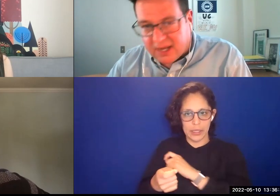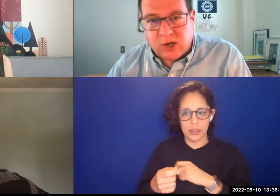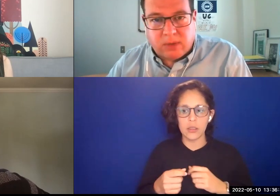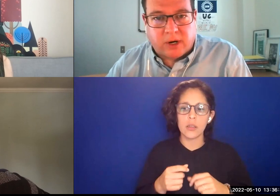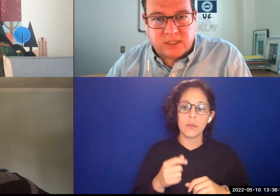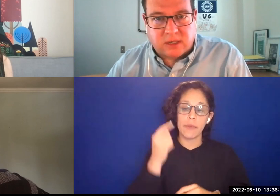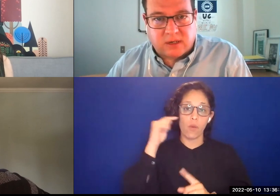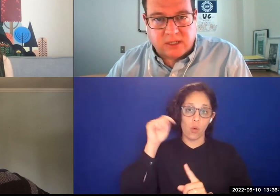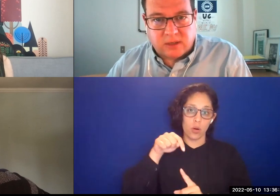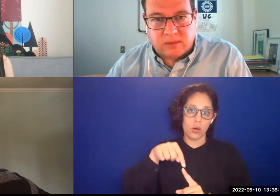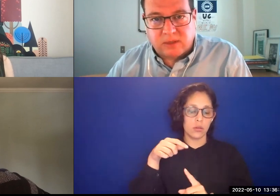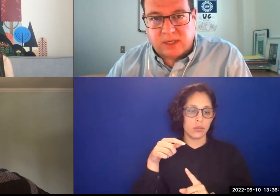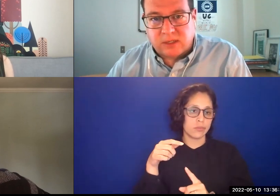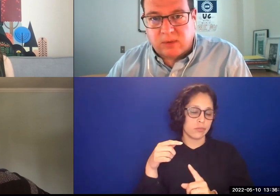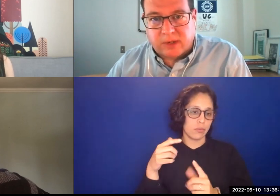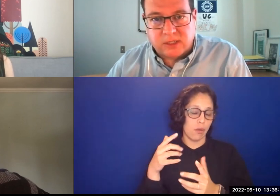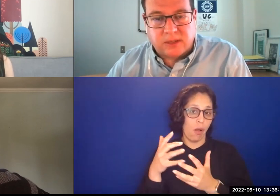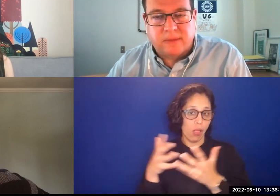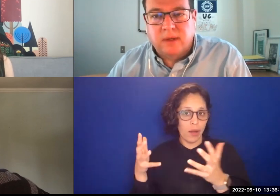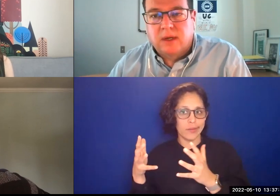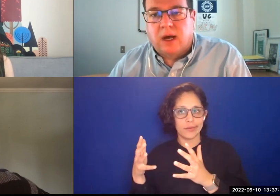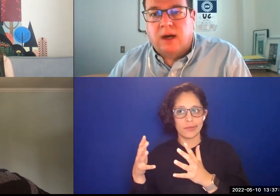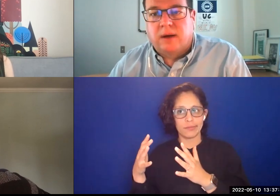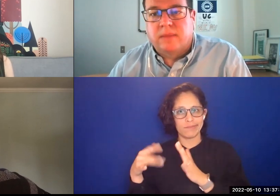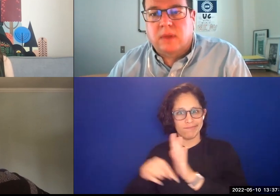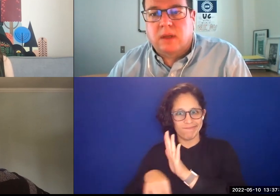For the ignoble parts, there are also tremendously noble parts too.